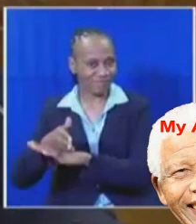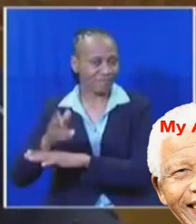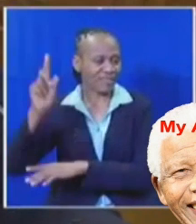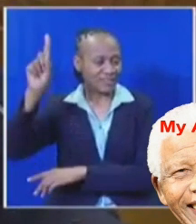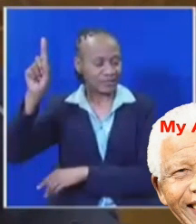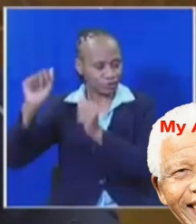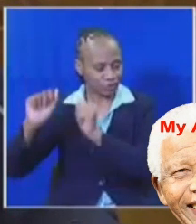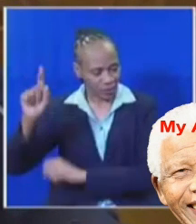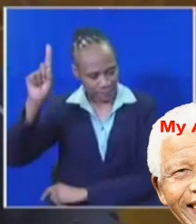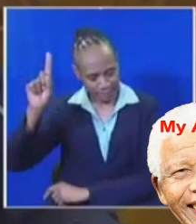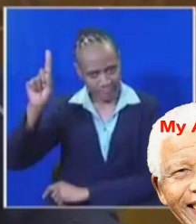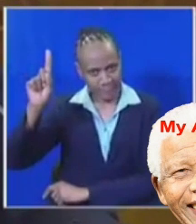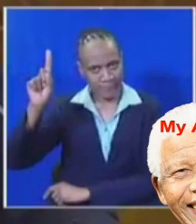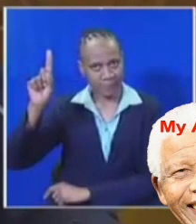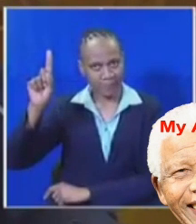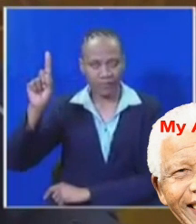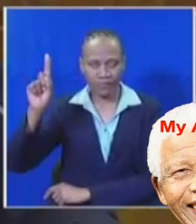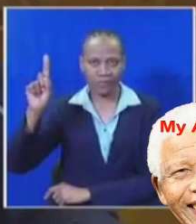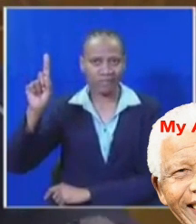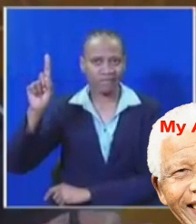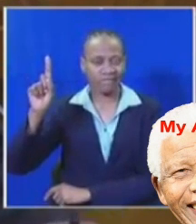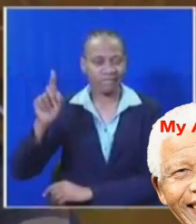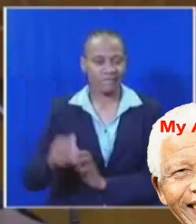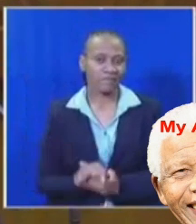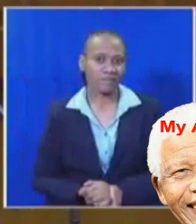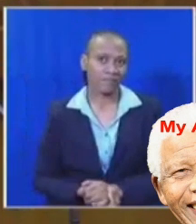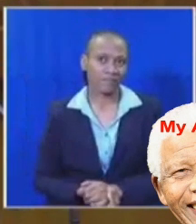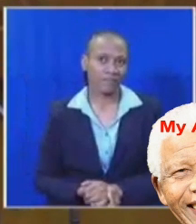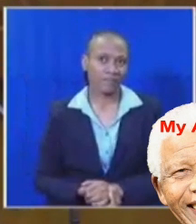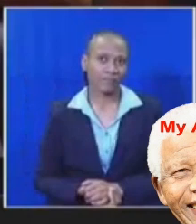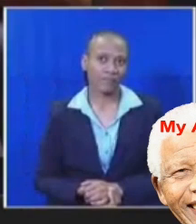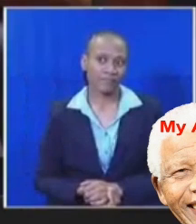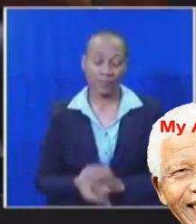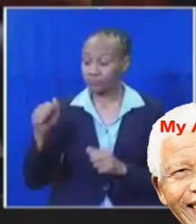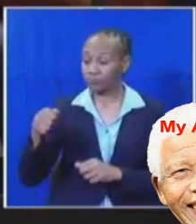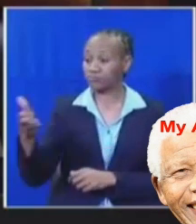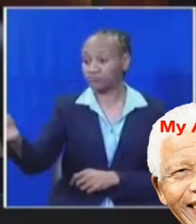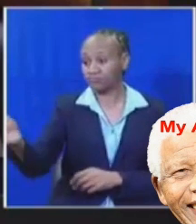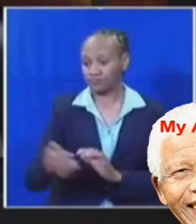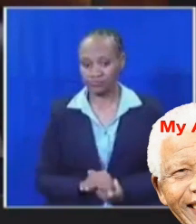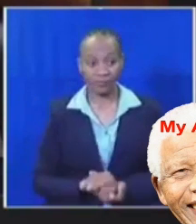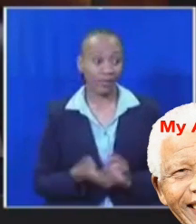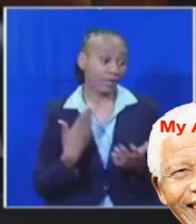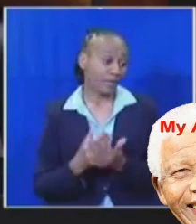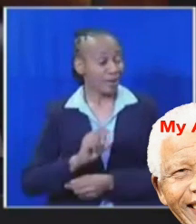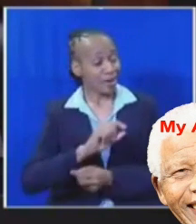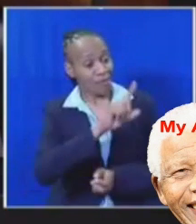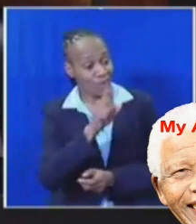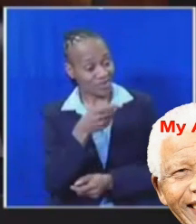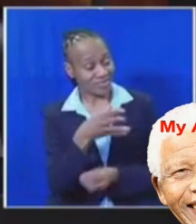2012, questions were raised Honorable Member. about the... Yes, Honorable Member. Will the Honourable Member take a question on that